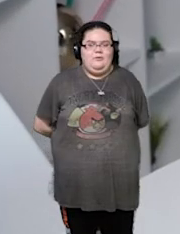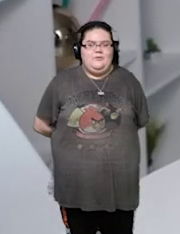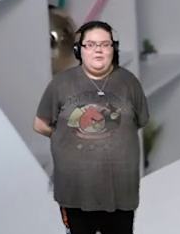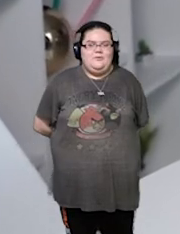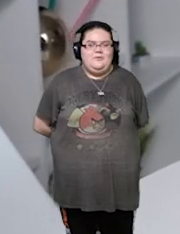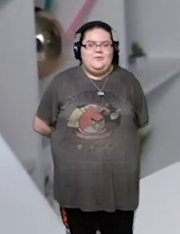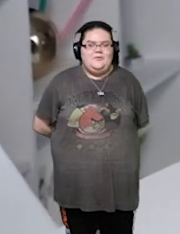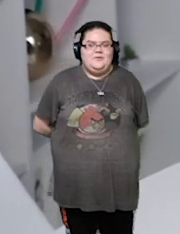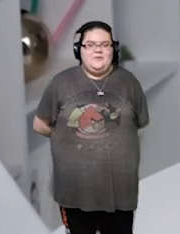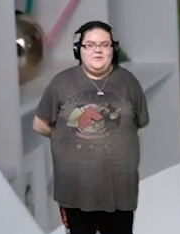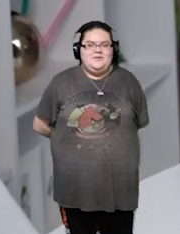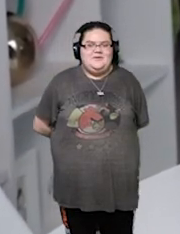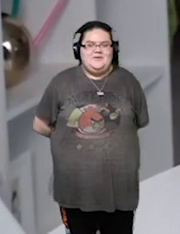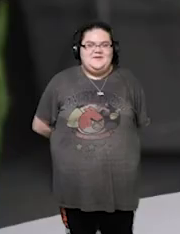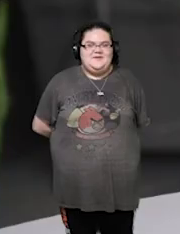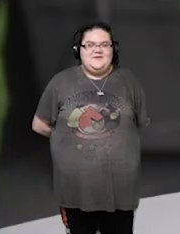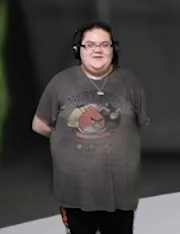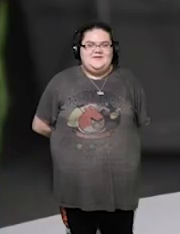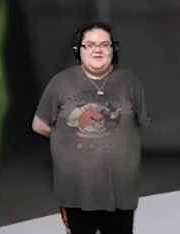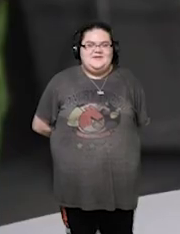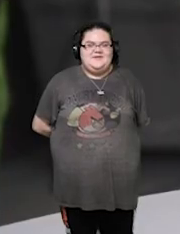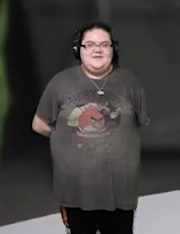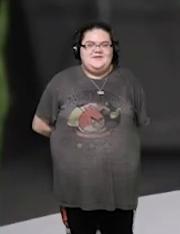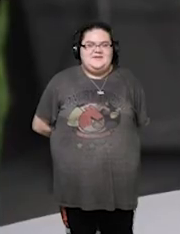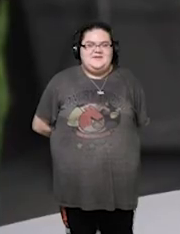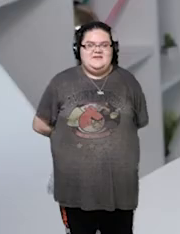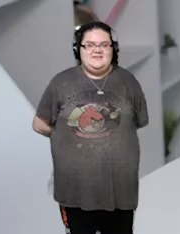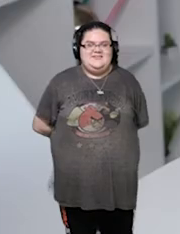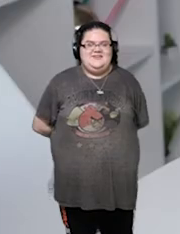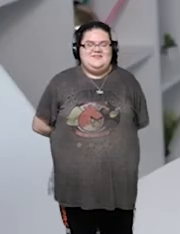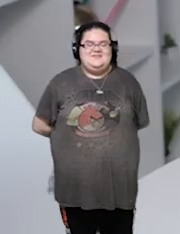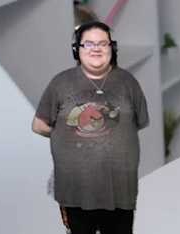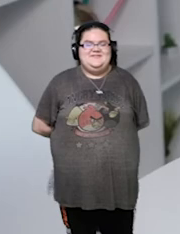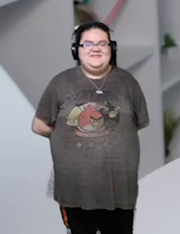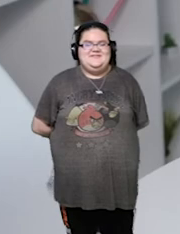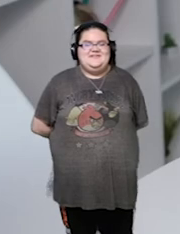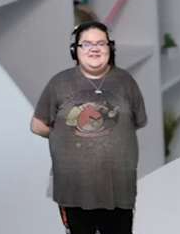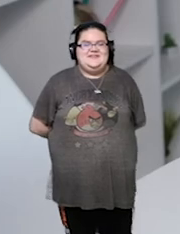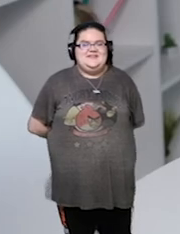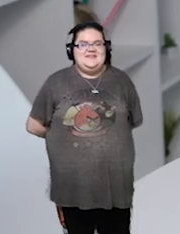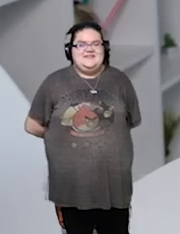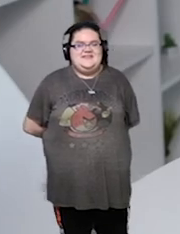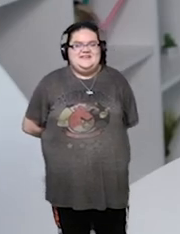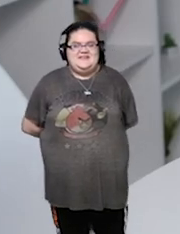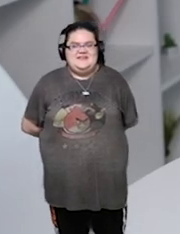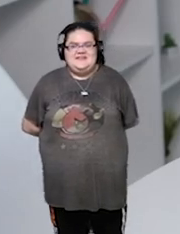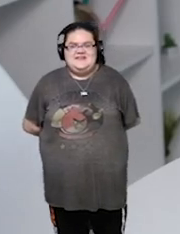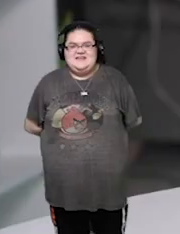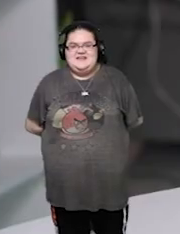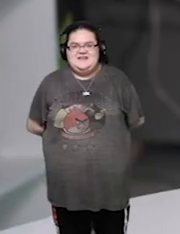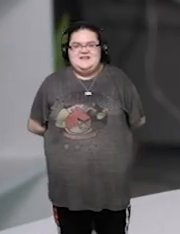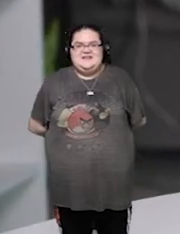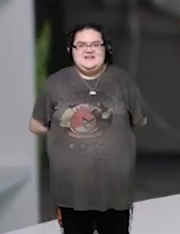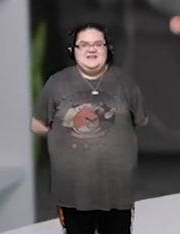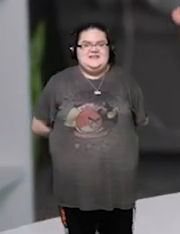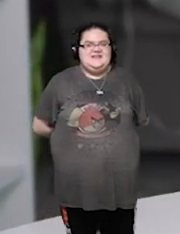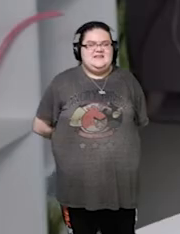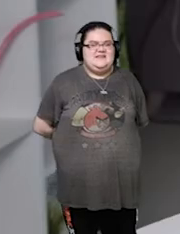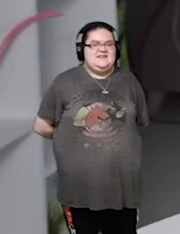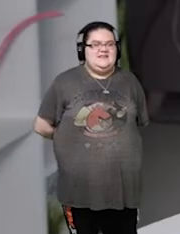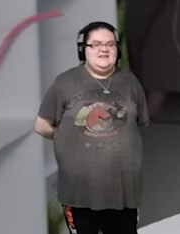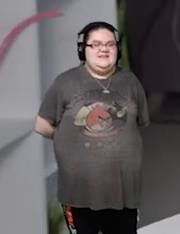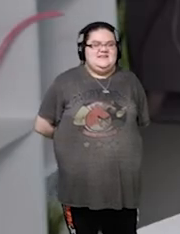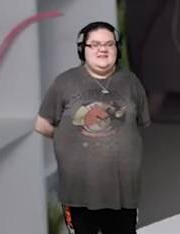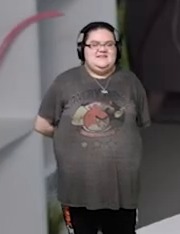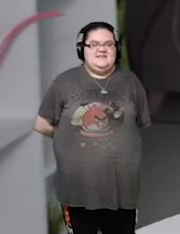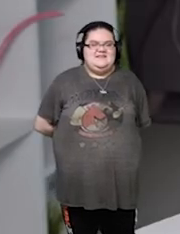What happened there? It is liquid. Is that lube in my hand again? No. Oh, it is. I've got lube in my hand from the table. I got lubey hands.